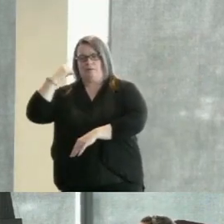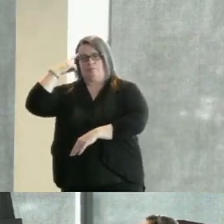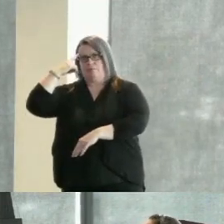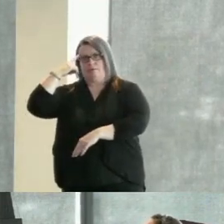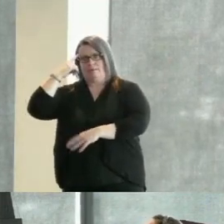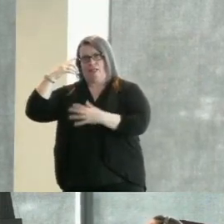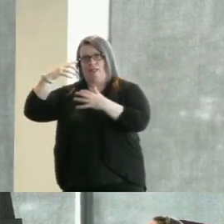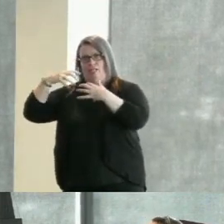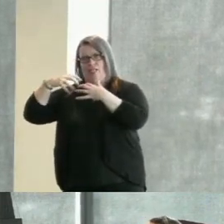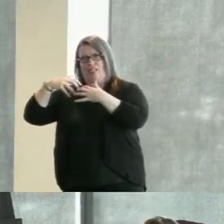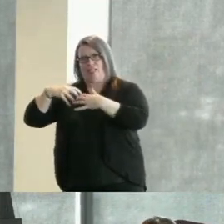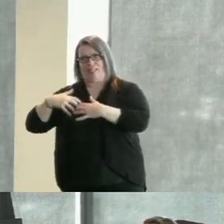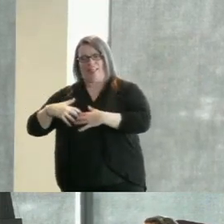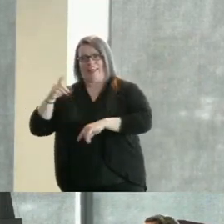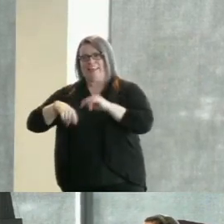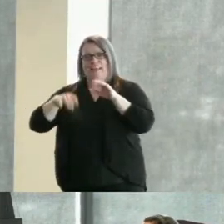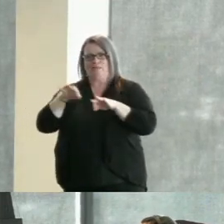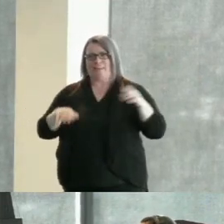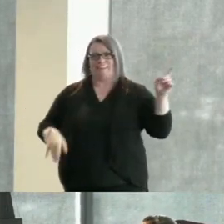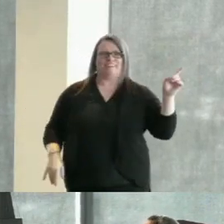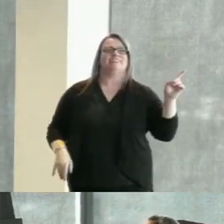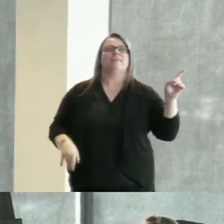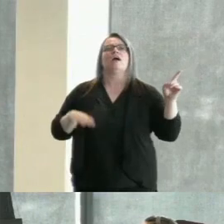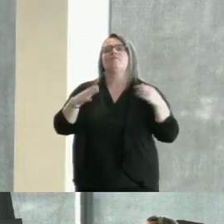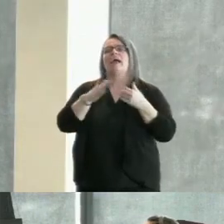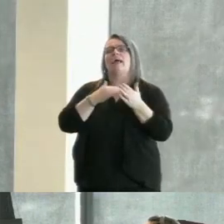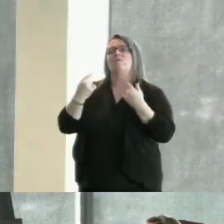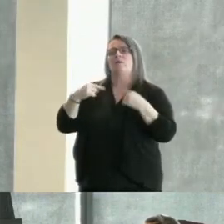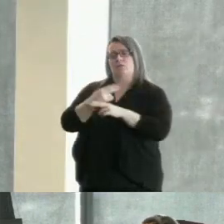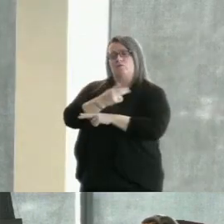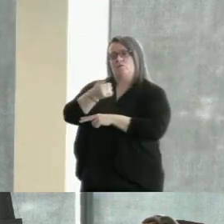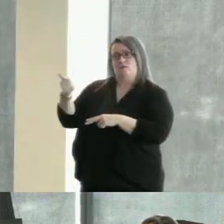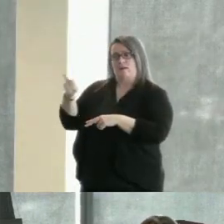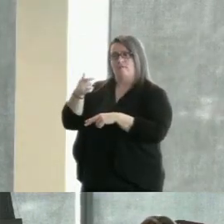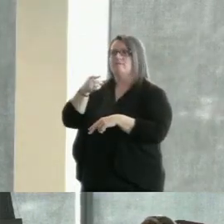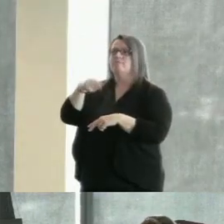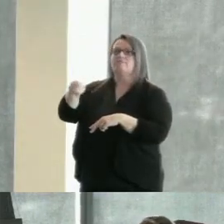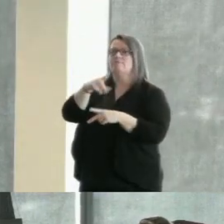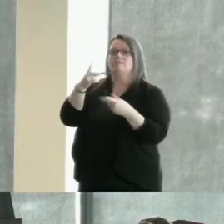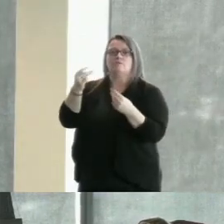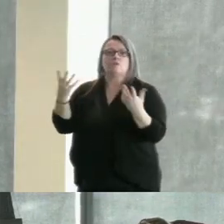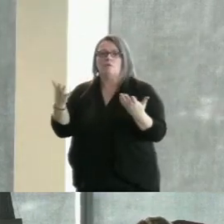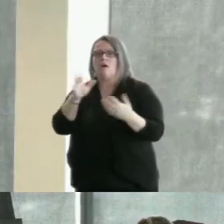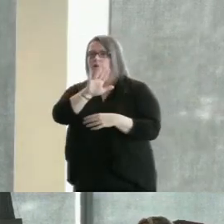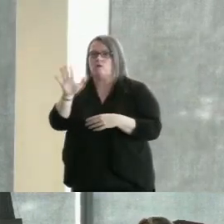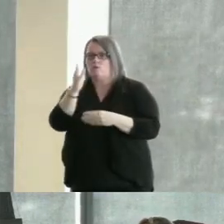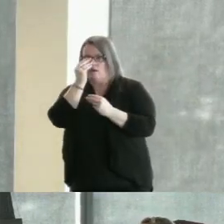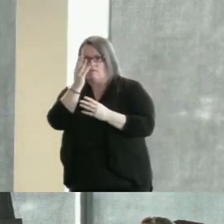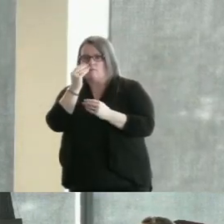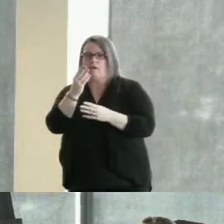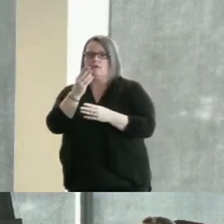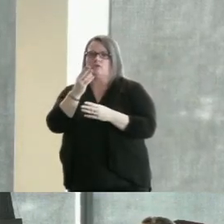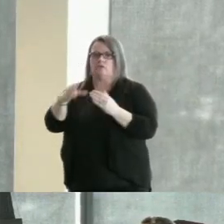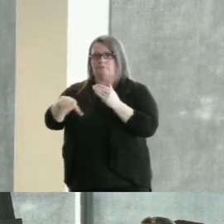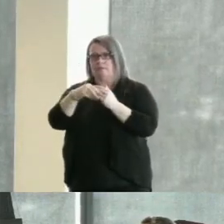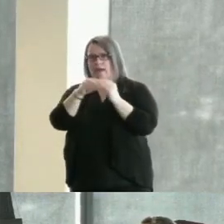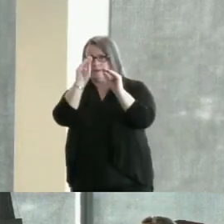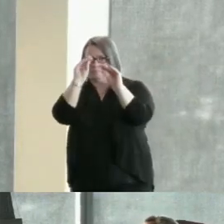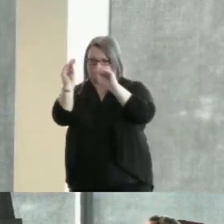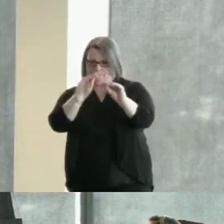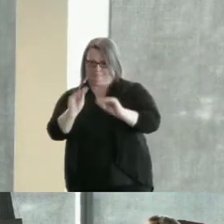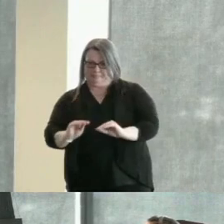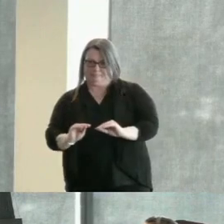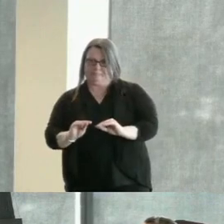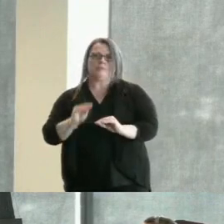that. But when you use this yourself, you can just put your own information into the contrast